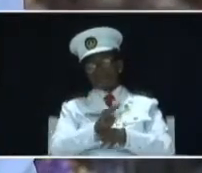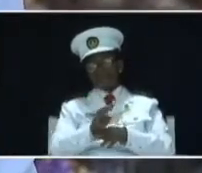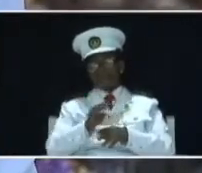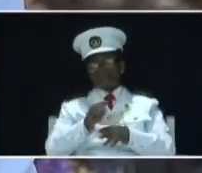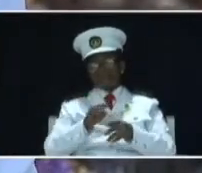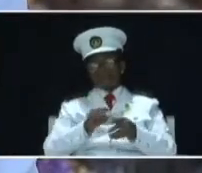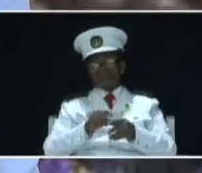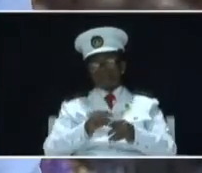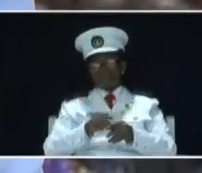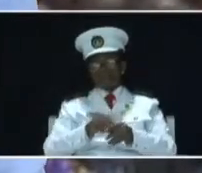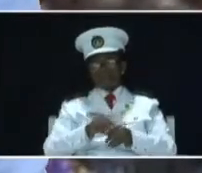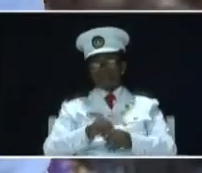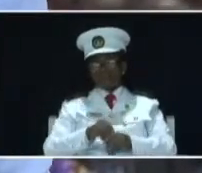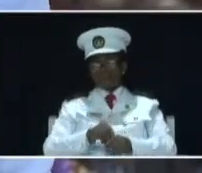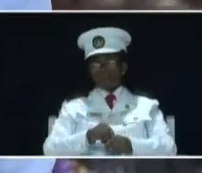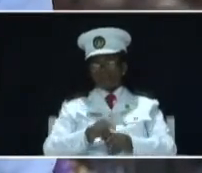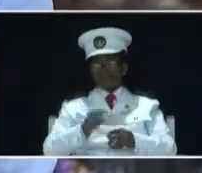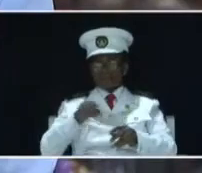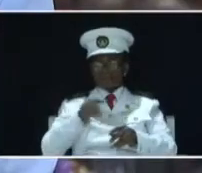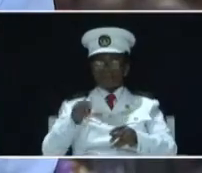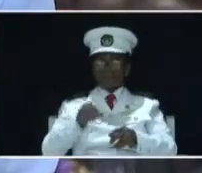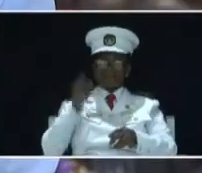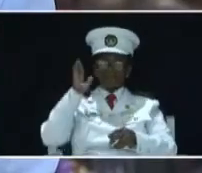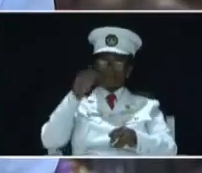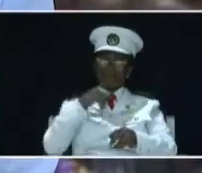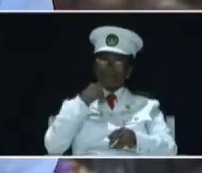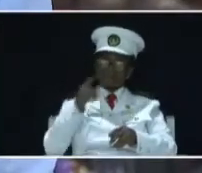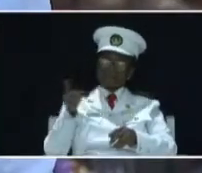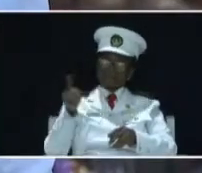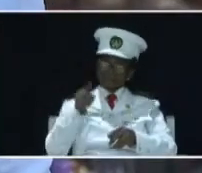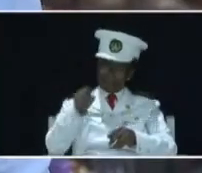you, Oga, go and start your own company.